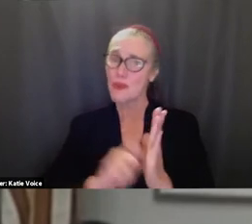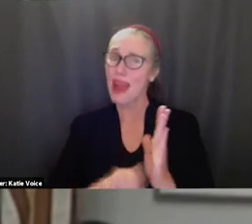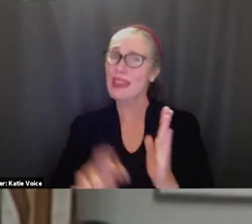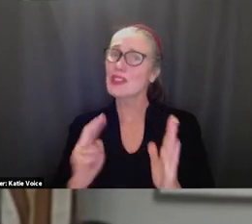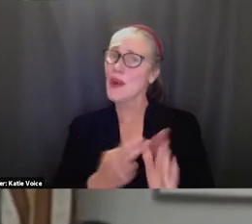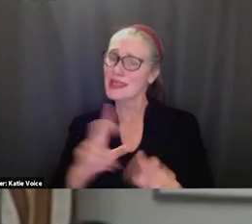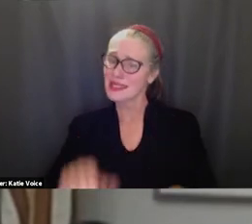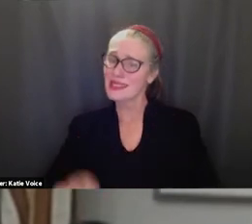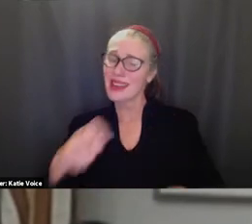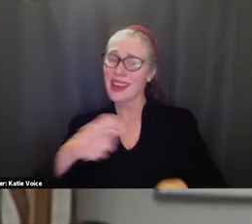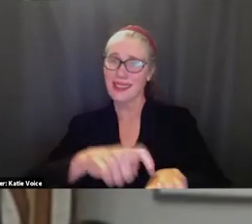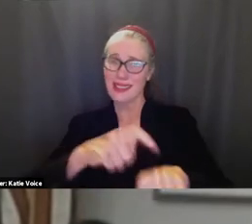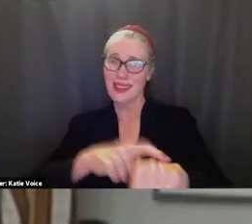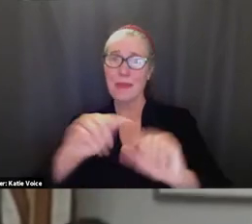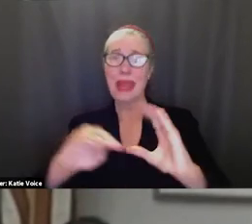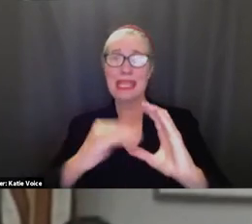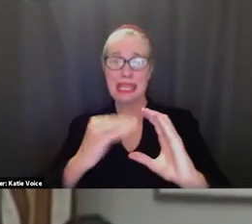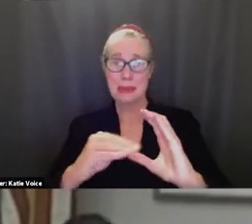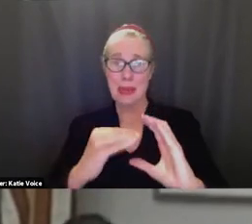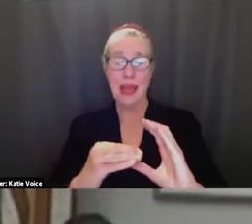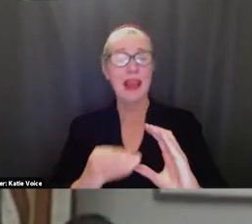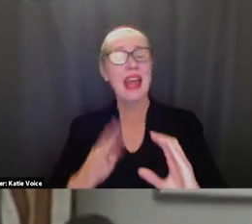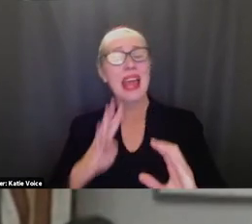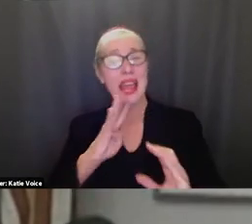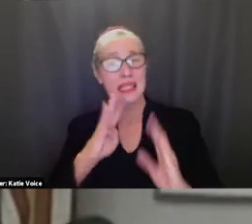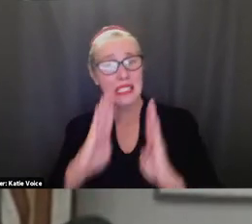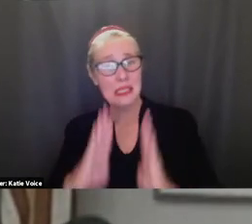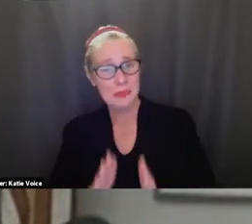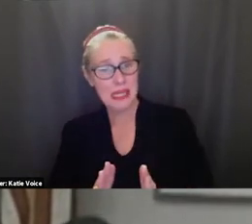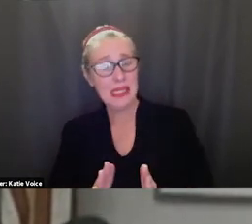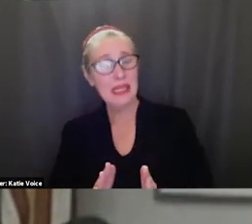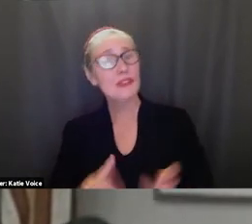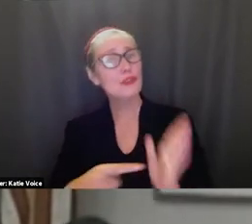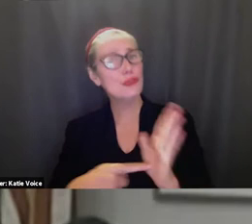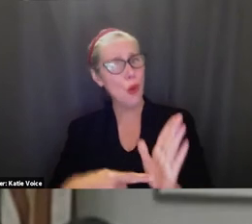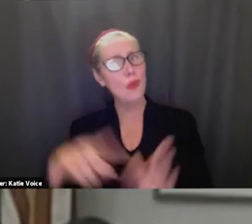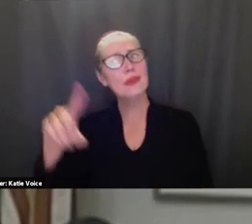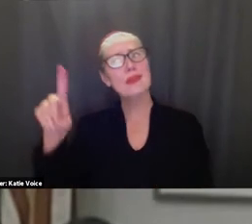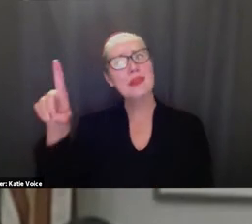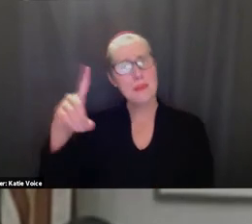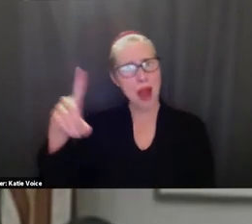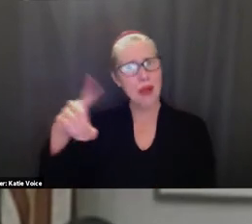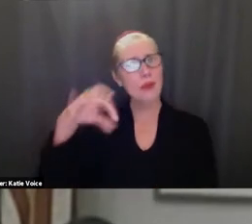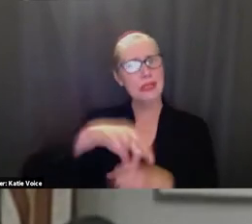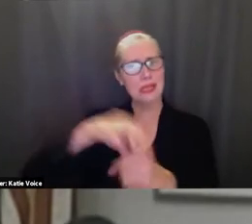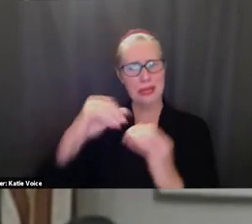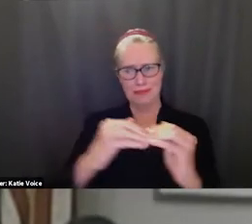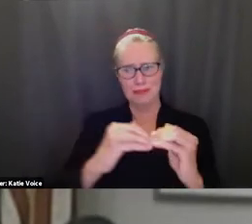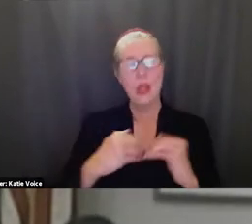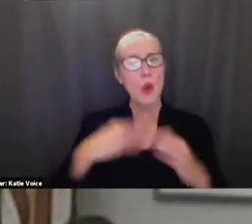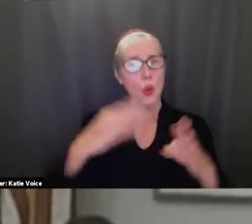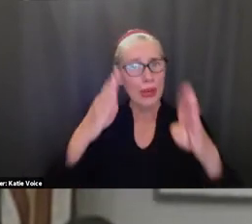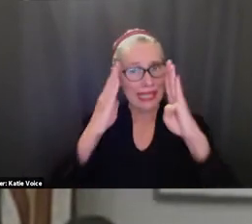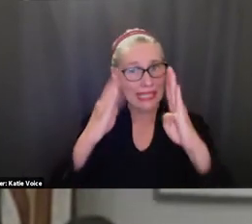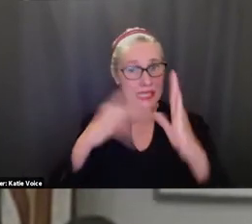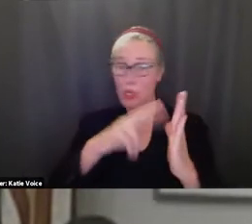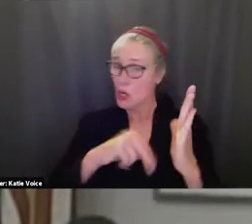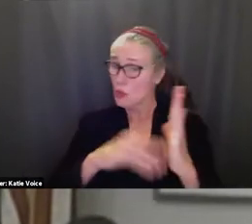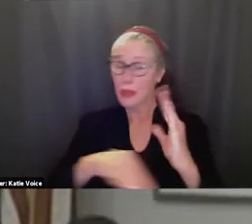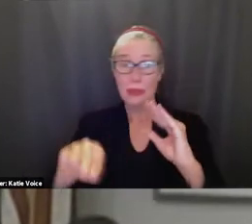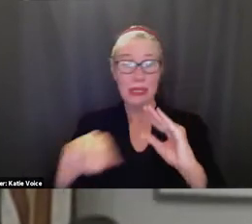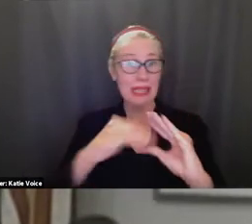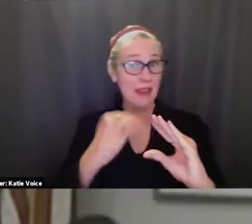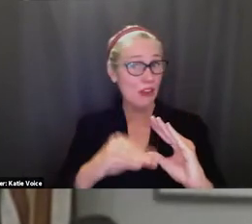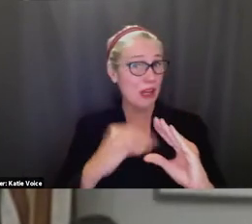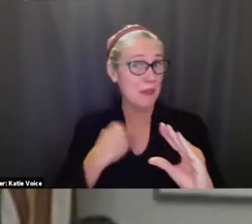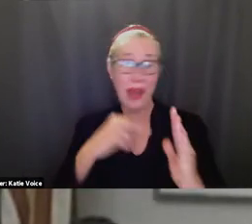email and speak at our board meetings it's democracy and we we listen we list uh we read every email i read every email